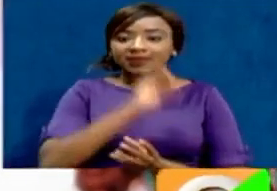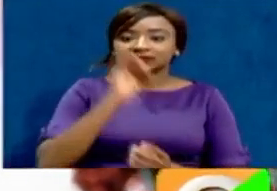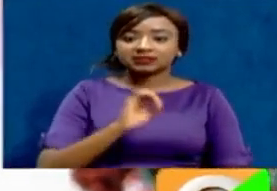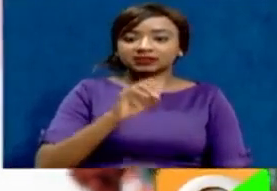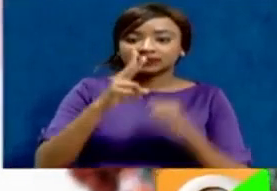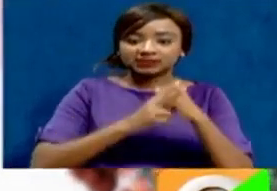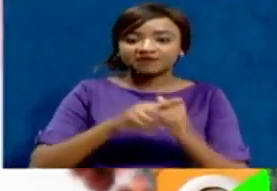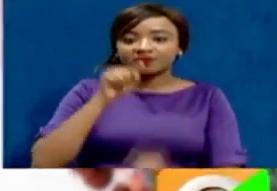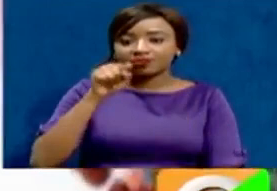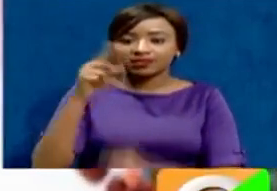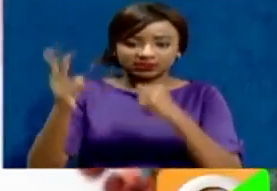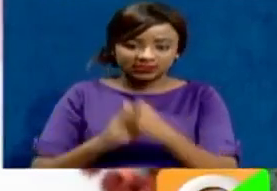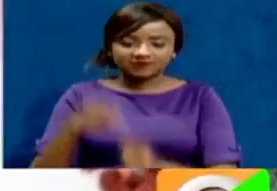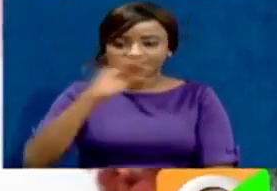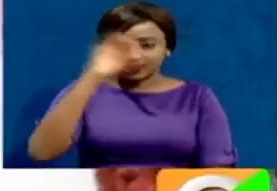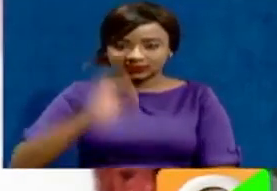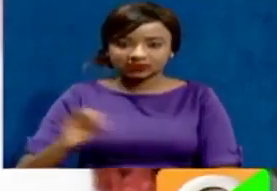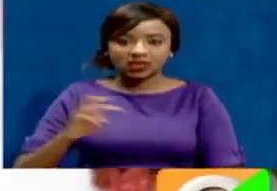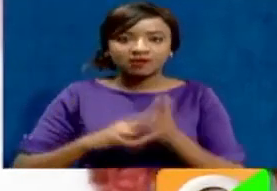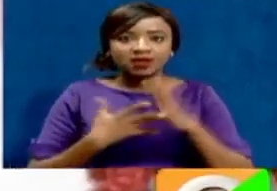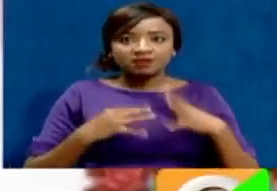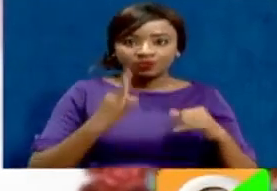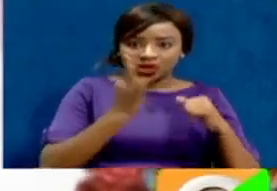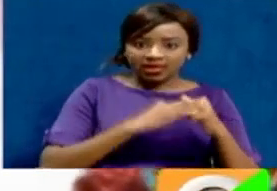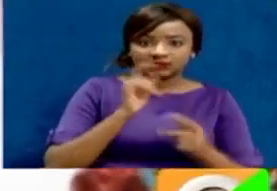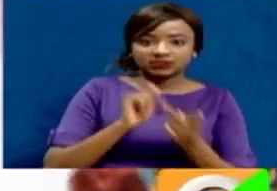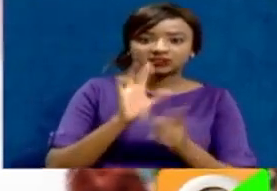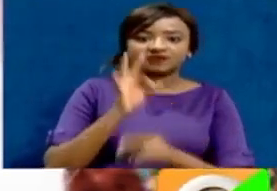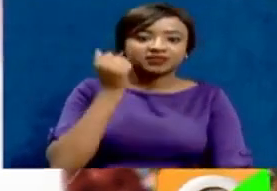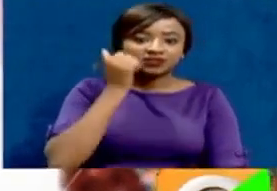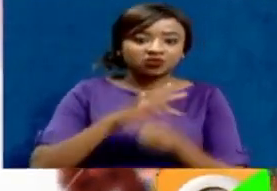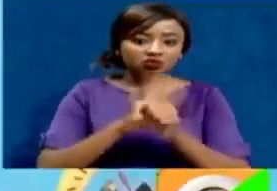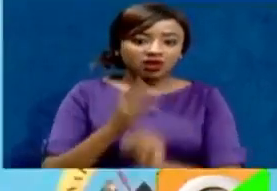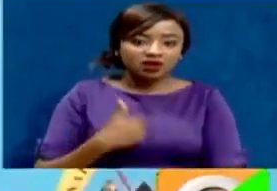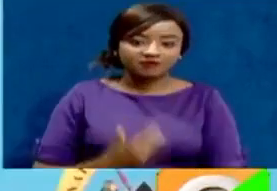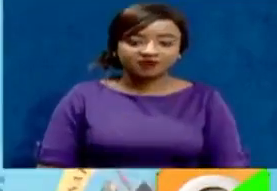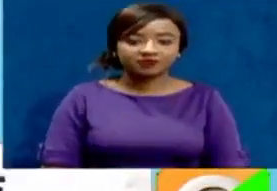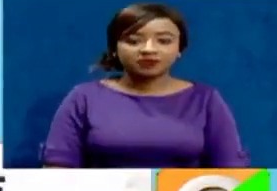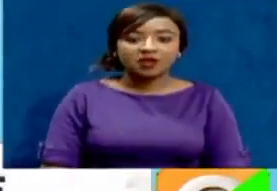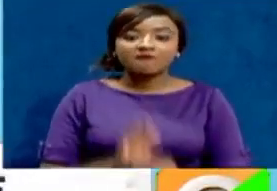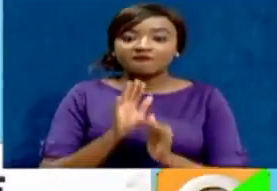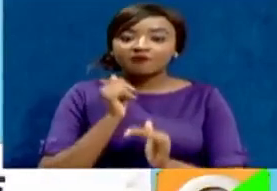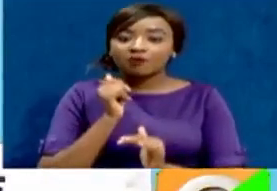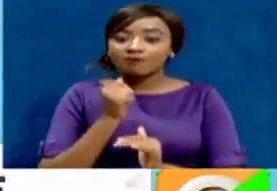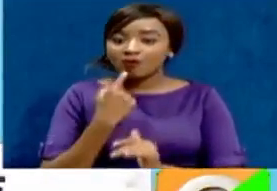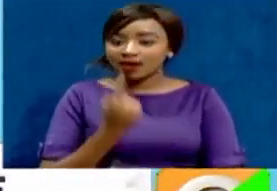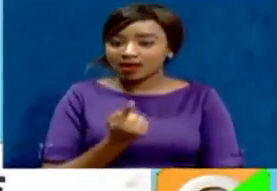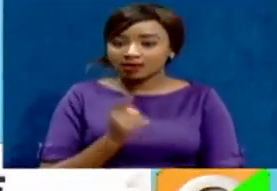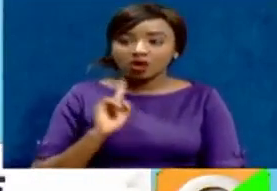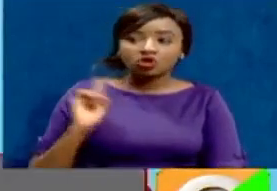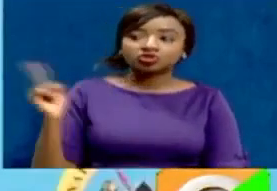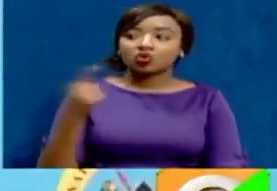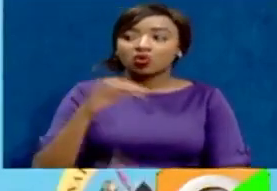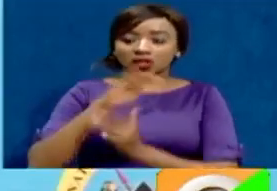7.7%, which means about 8 in every 100 people tested positive. All testing facilities are